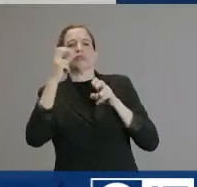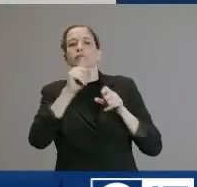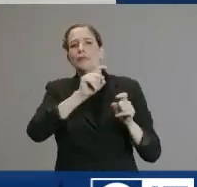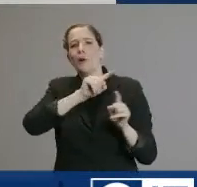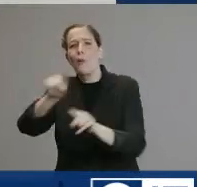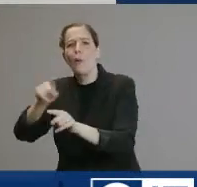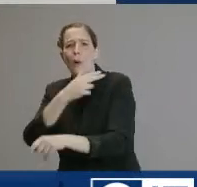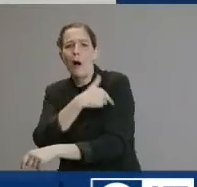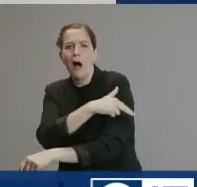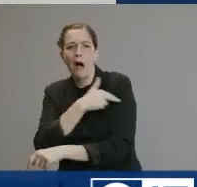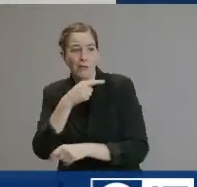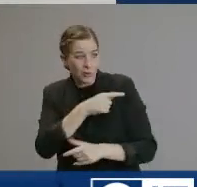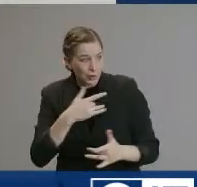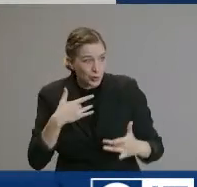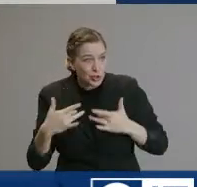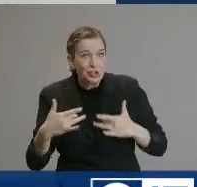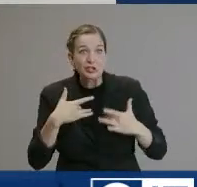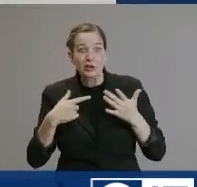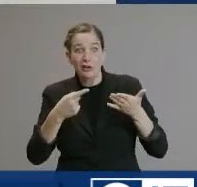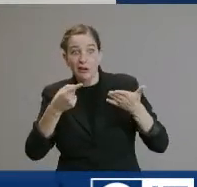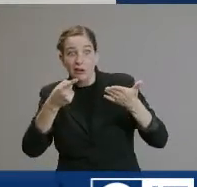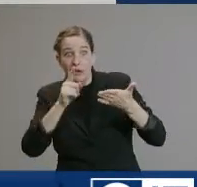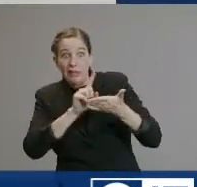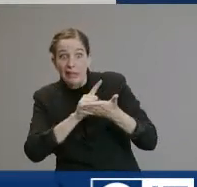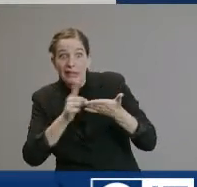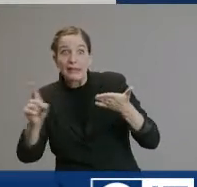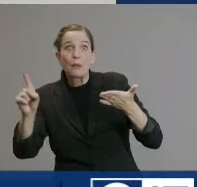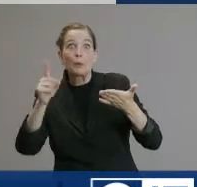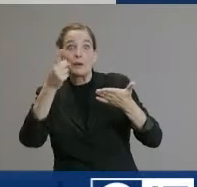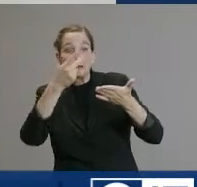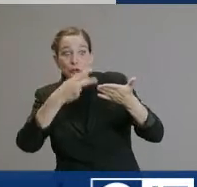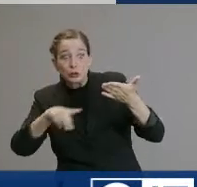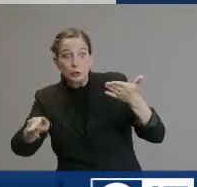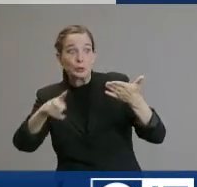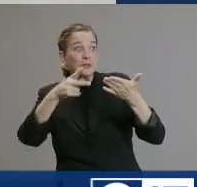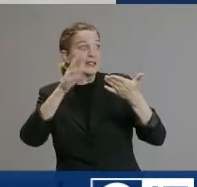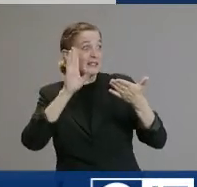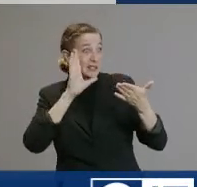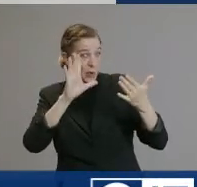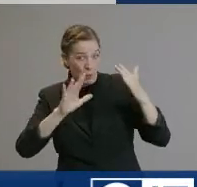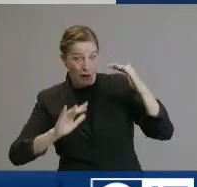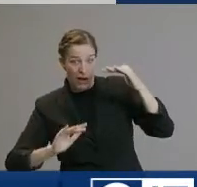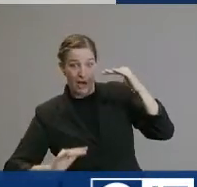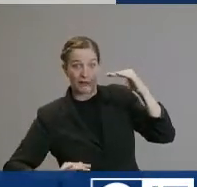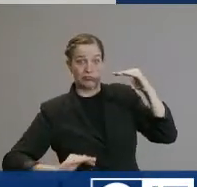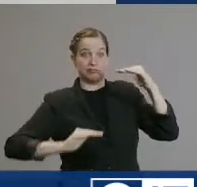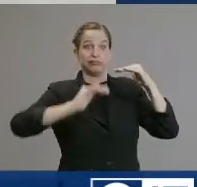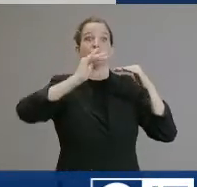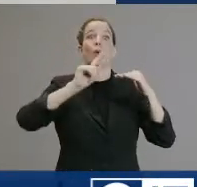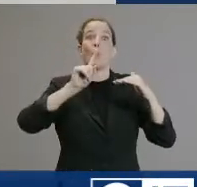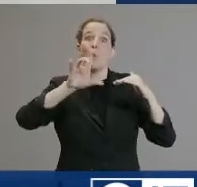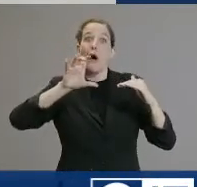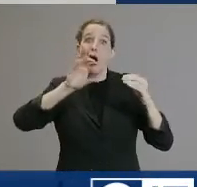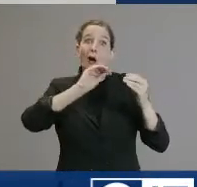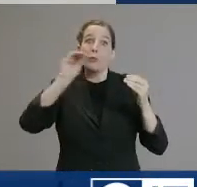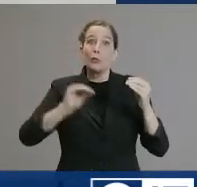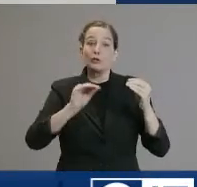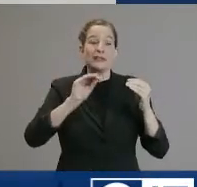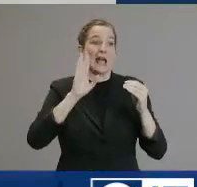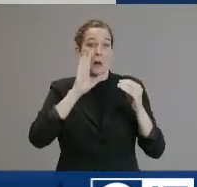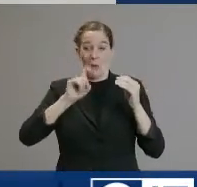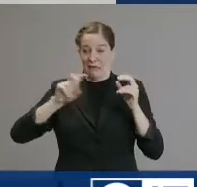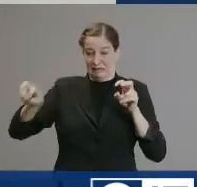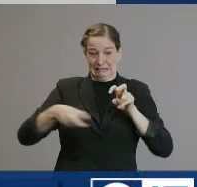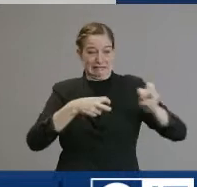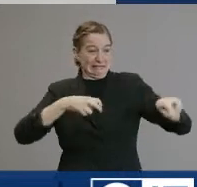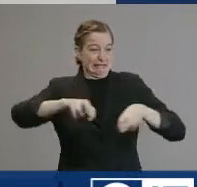week or two, and then they'll be at 100%, or have to go into surge capacity? Because that's, I think, what the medical experts around the country are concerned